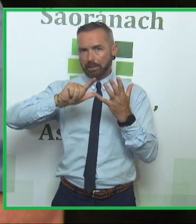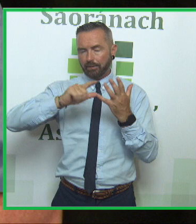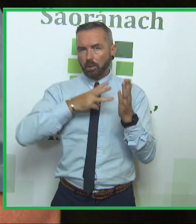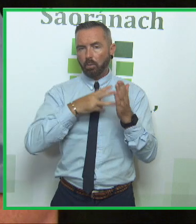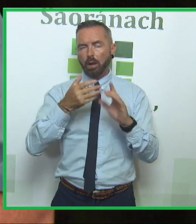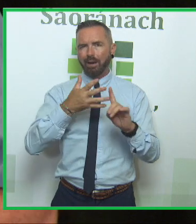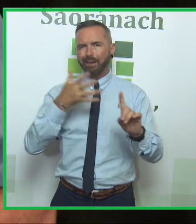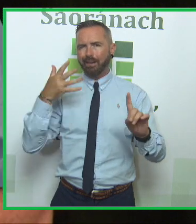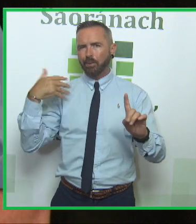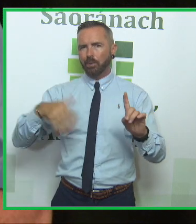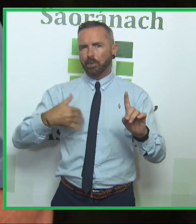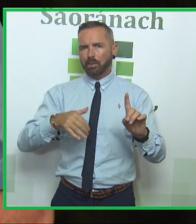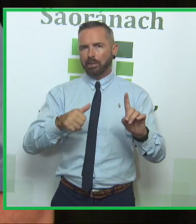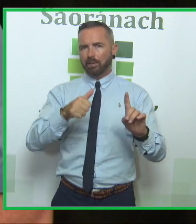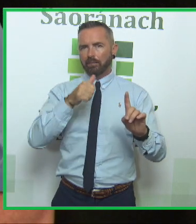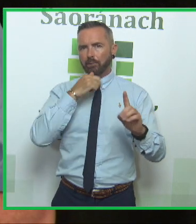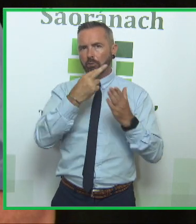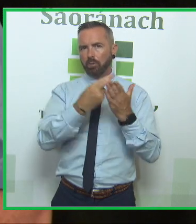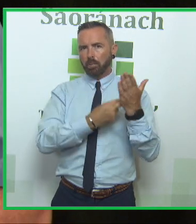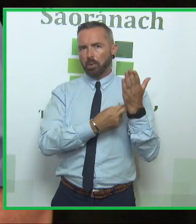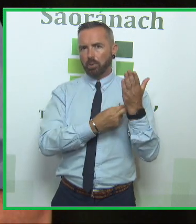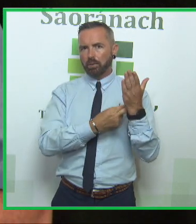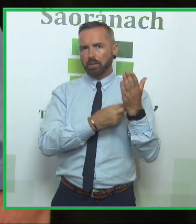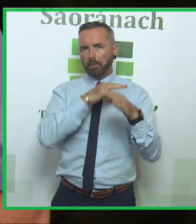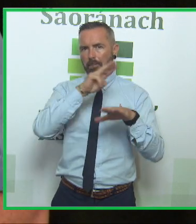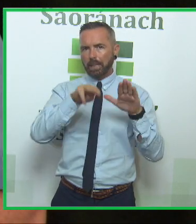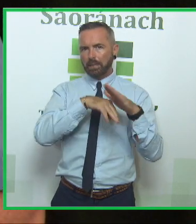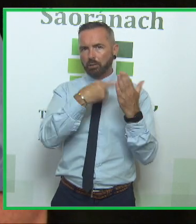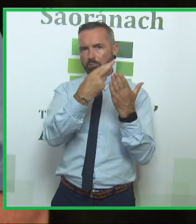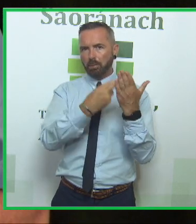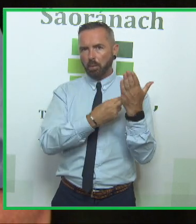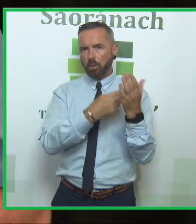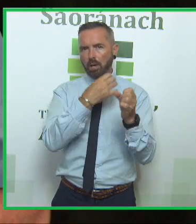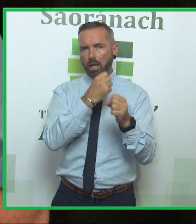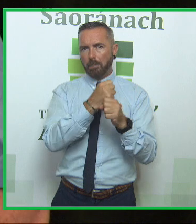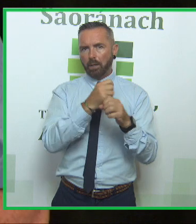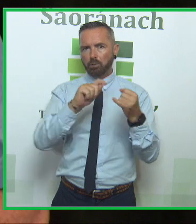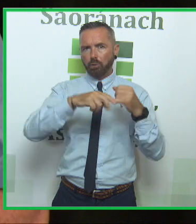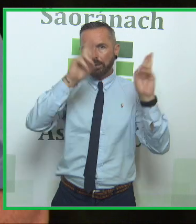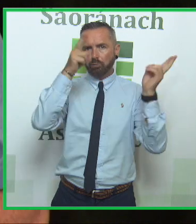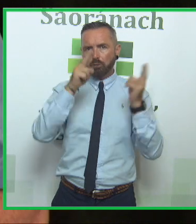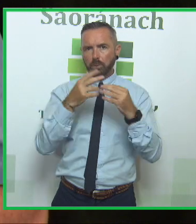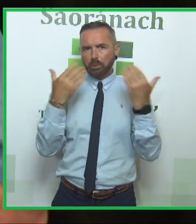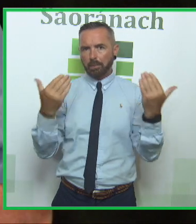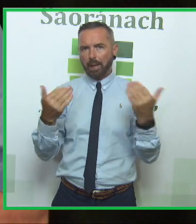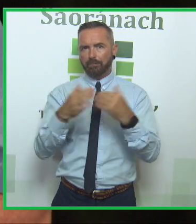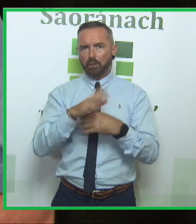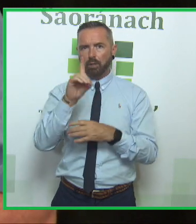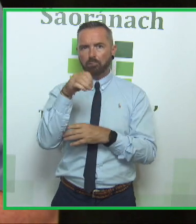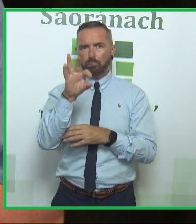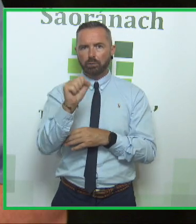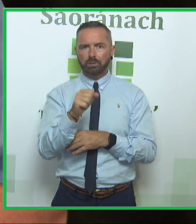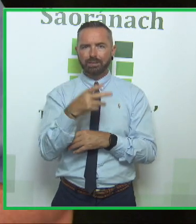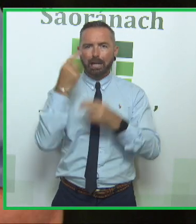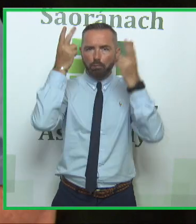we realised with the first ministerial report on measures to reduce the demand for drugs, otherwise known as the